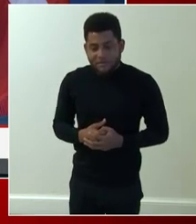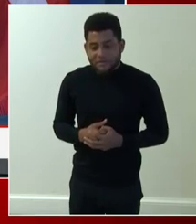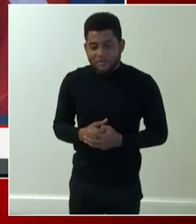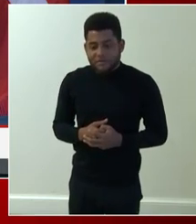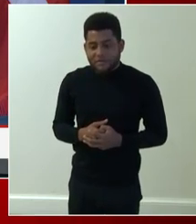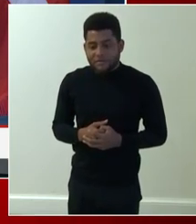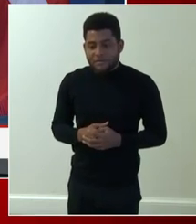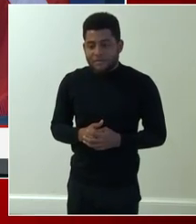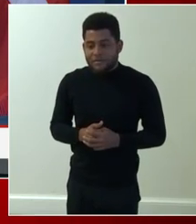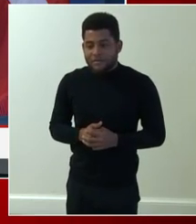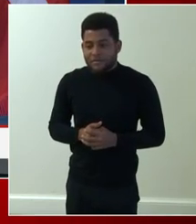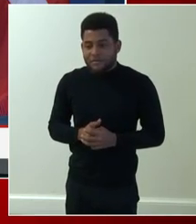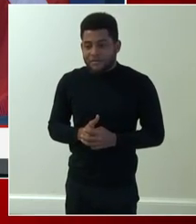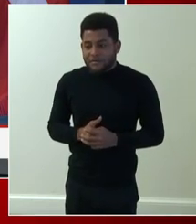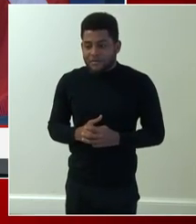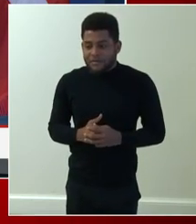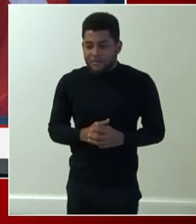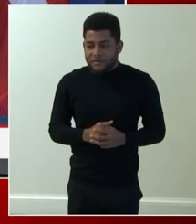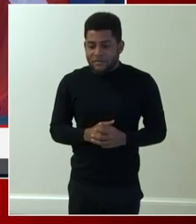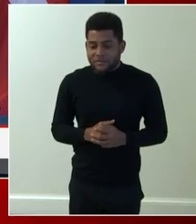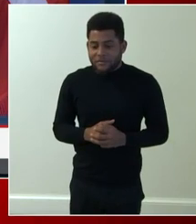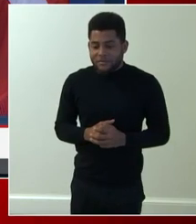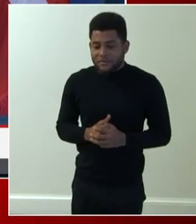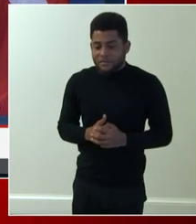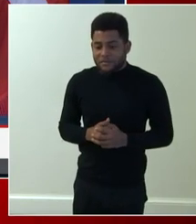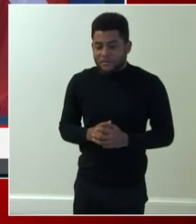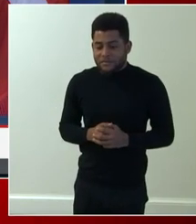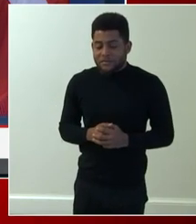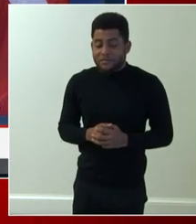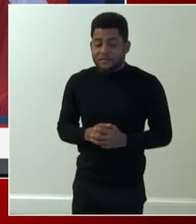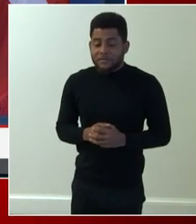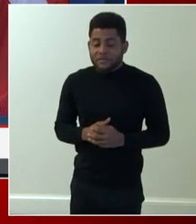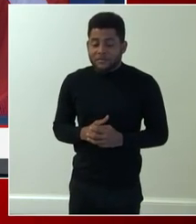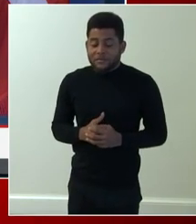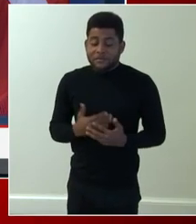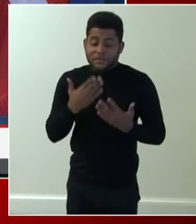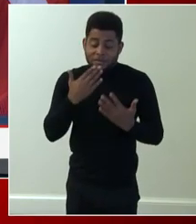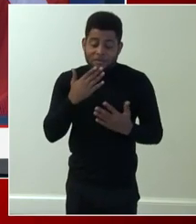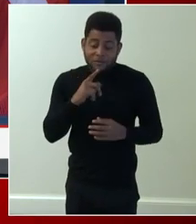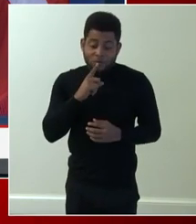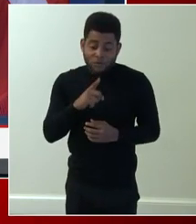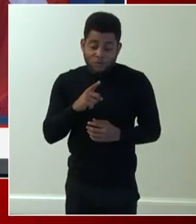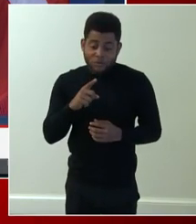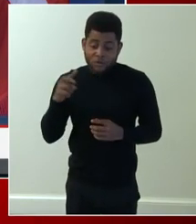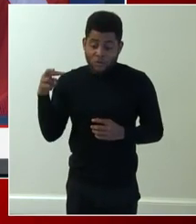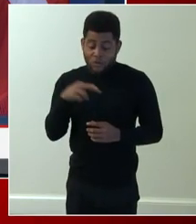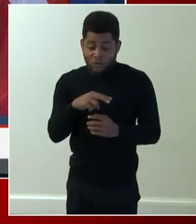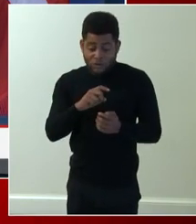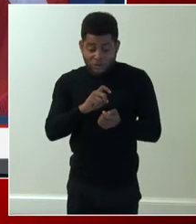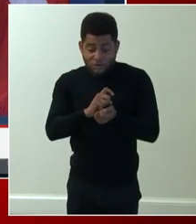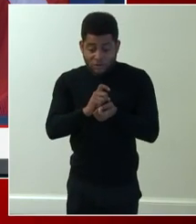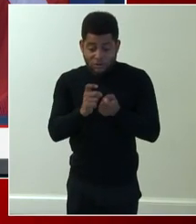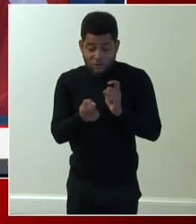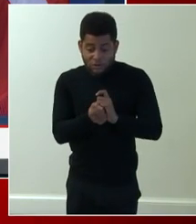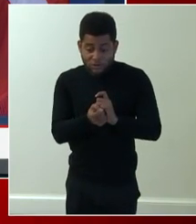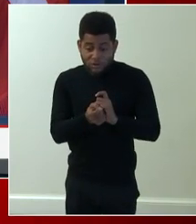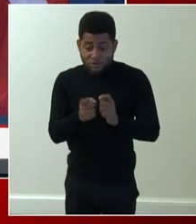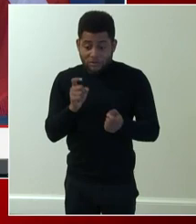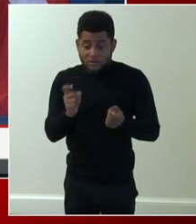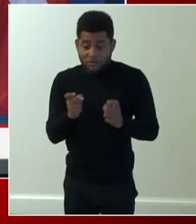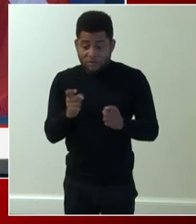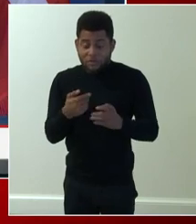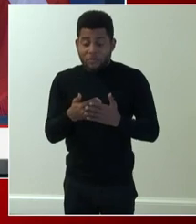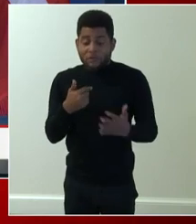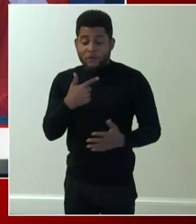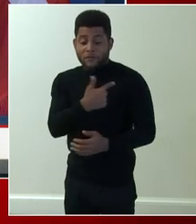gatherings. Gotcha. Thank you for that. Are you, two more questions, looking to change the definition of fully vaccinated to include boosters? Is that